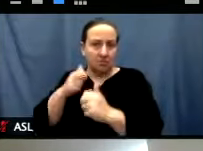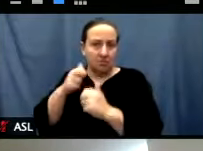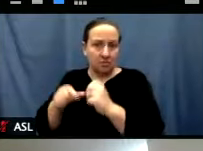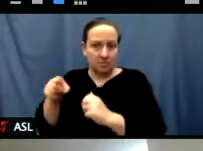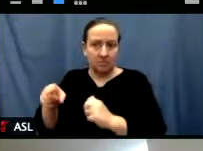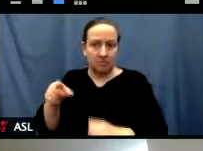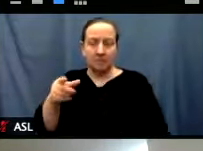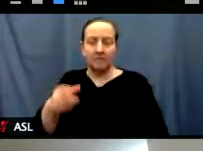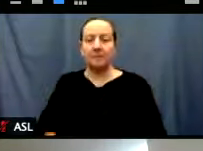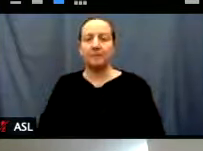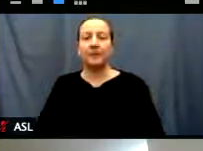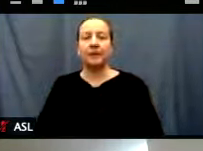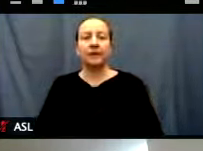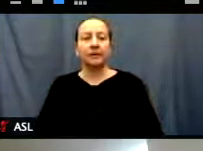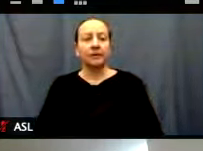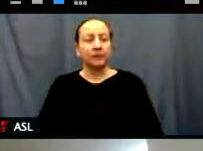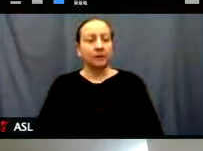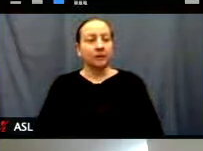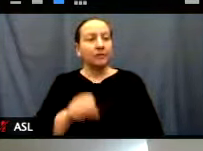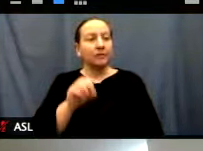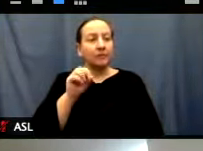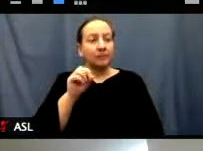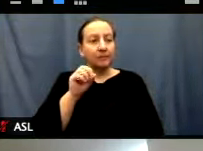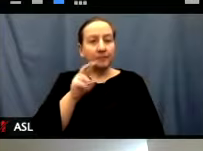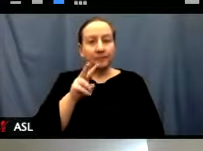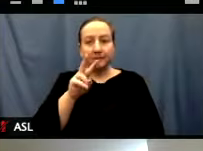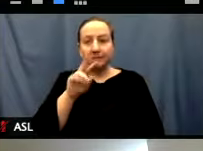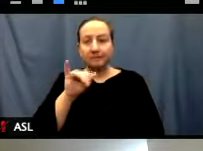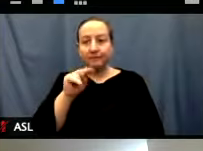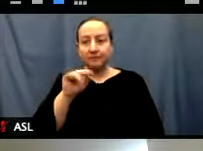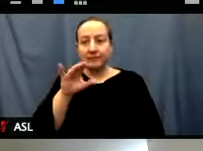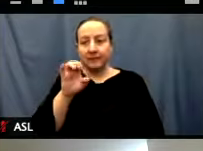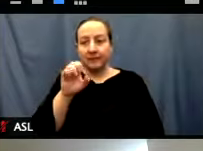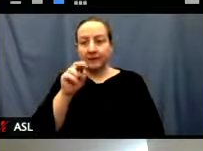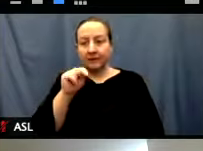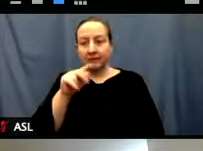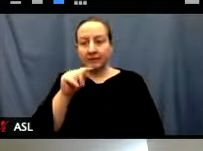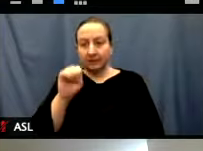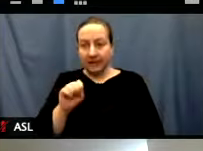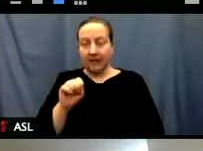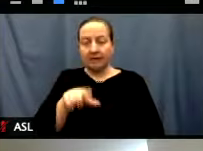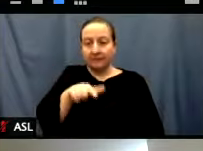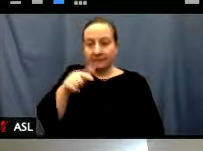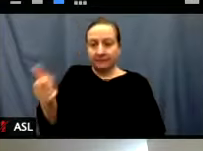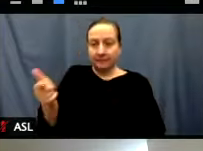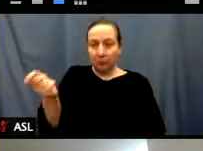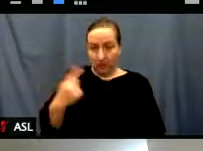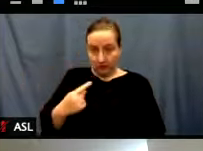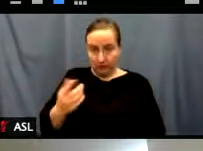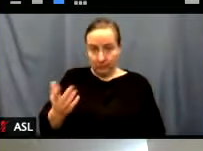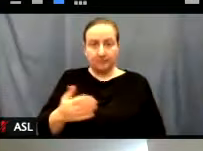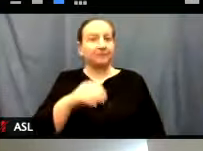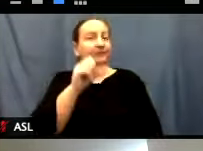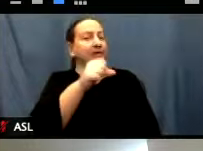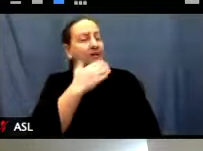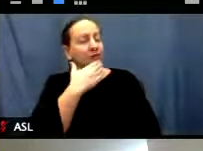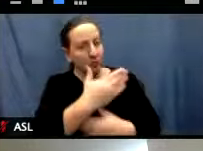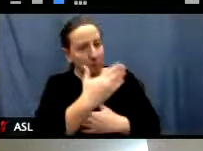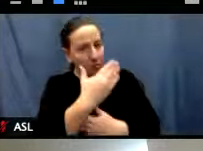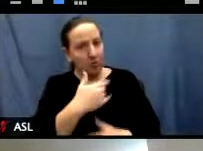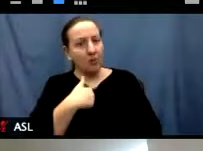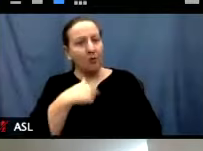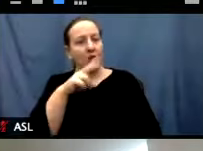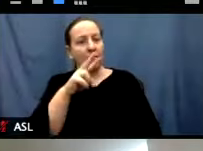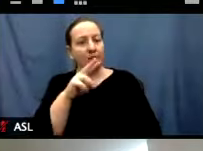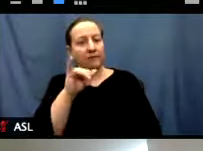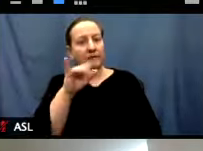Great, okay. Vicente, I'm going to take it over to you. And if you could say which outlet you're with. Yes, good morning. Thank you. My name is